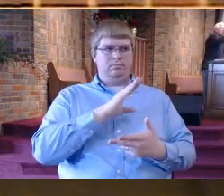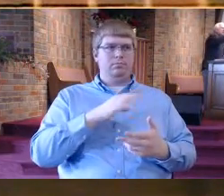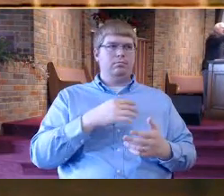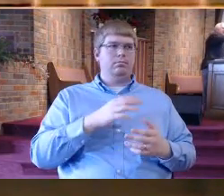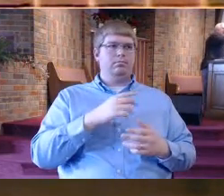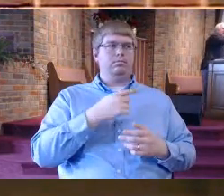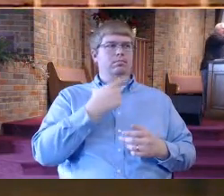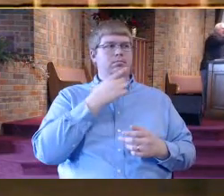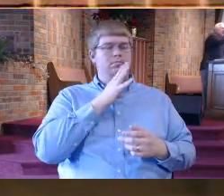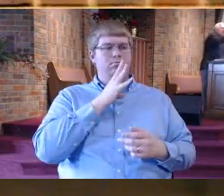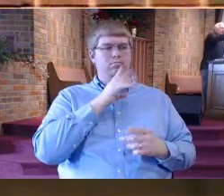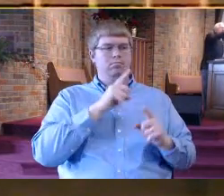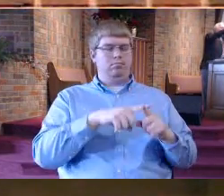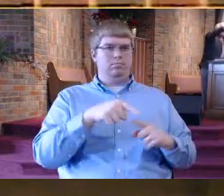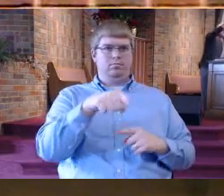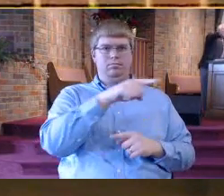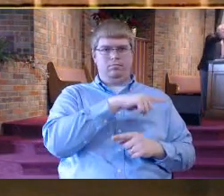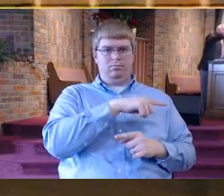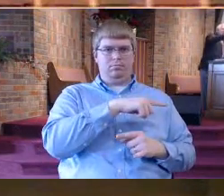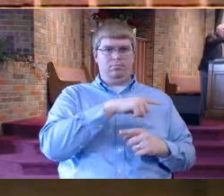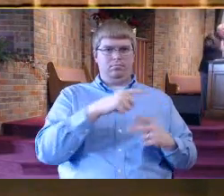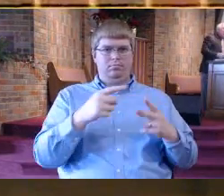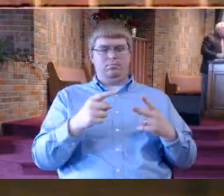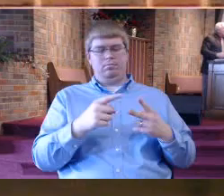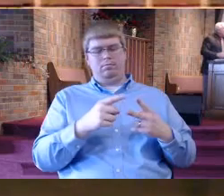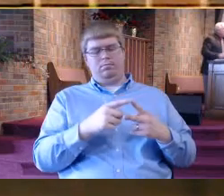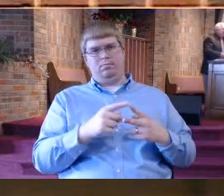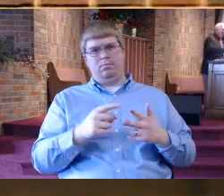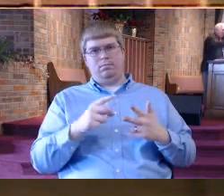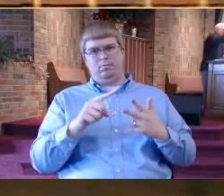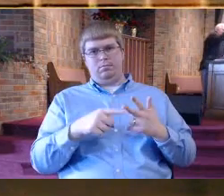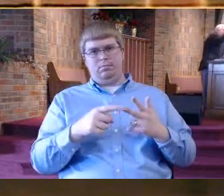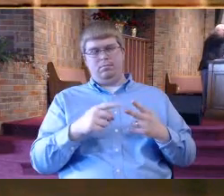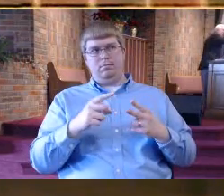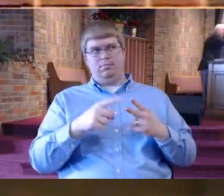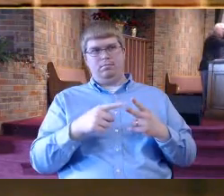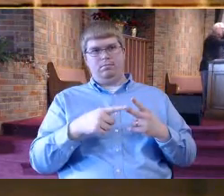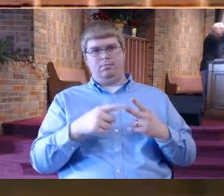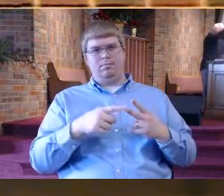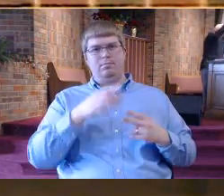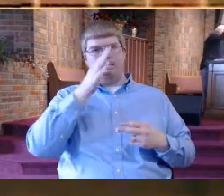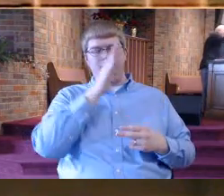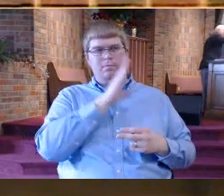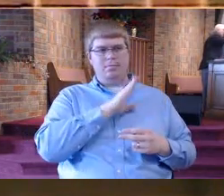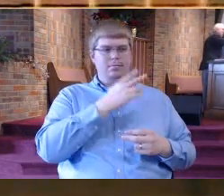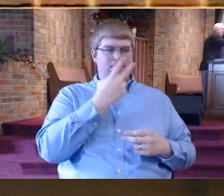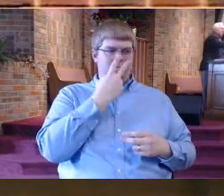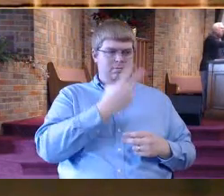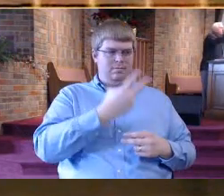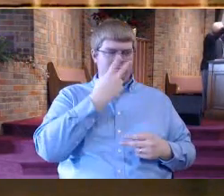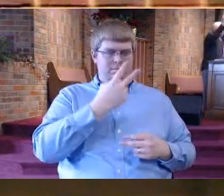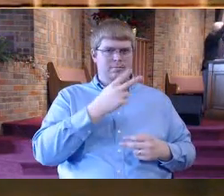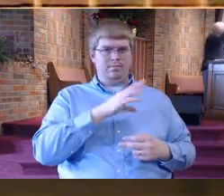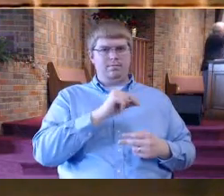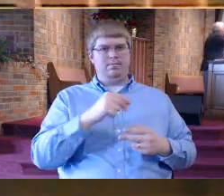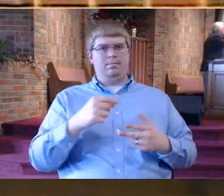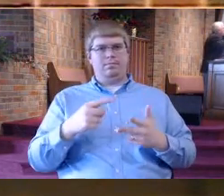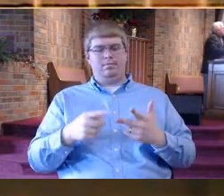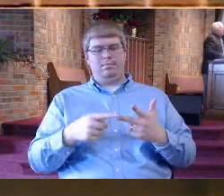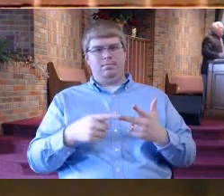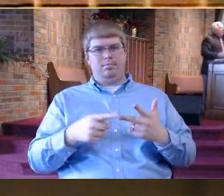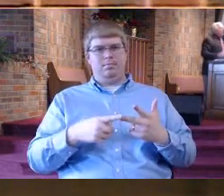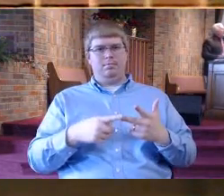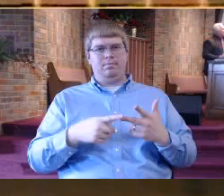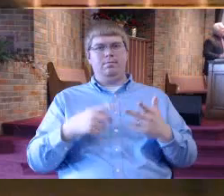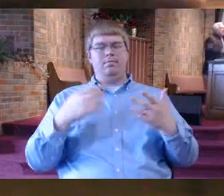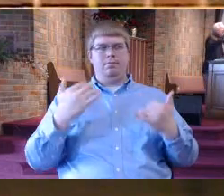is sending, and God who is seeing all at the same time. God saw Israel, God saw Moses, God speaks to